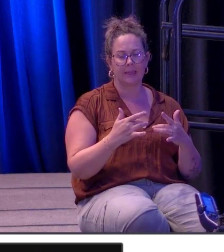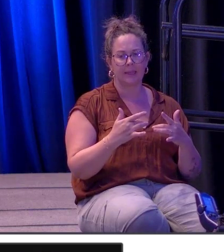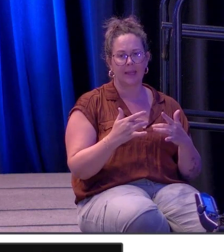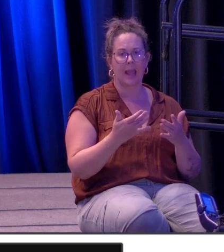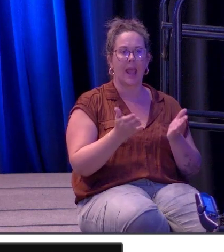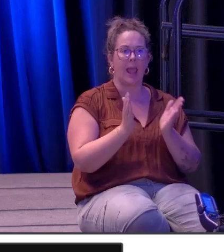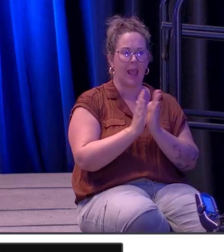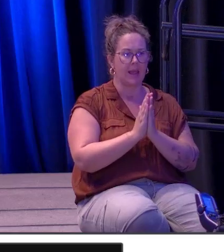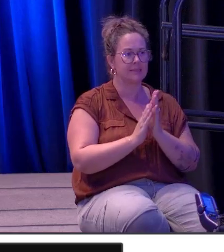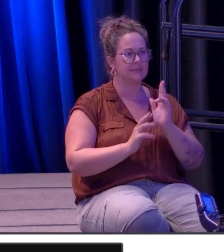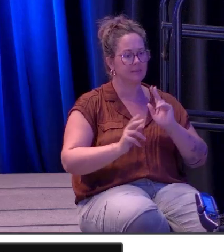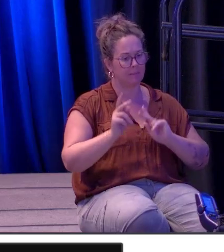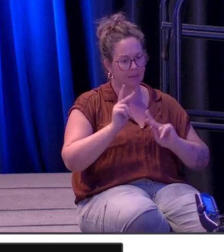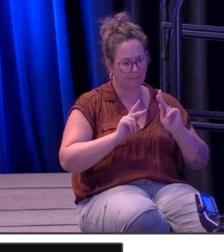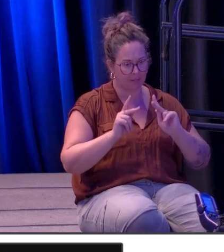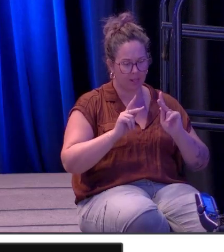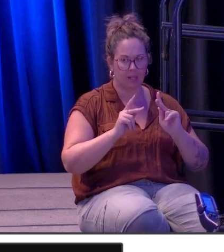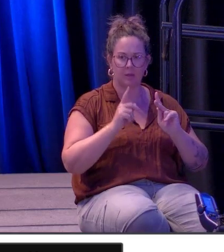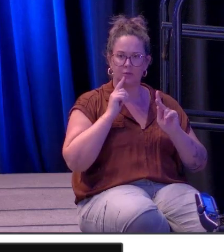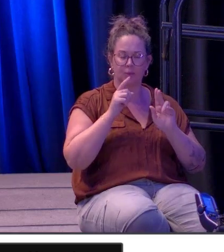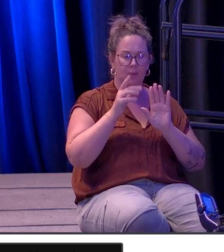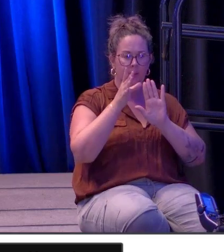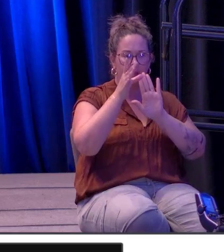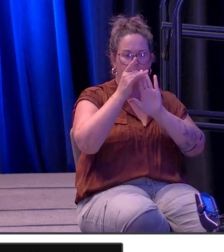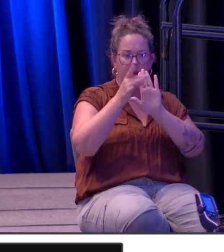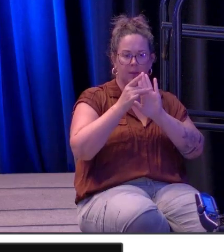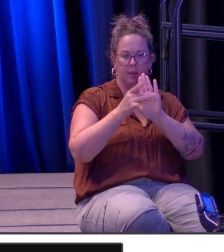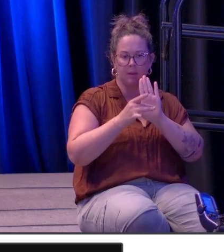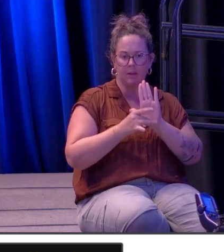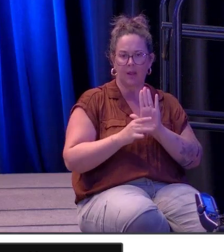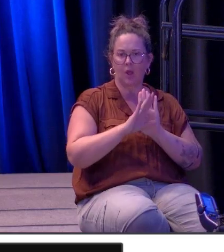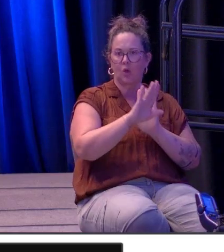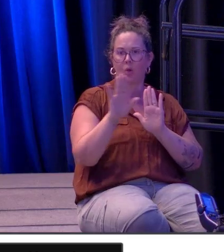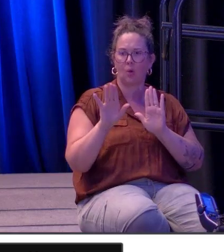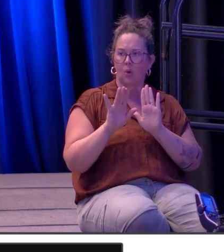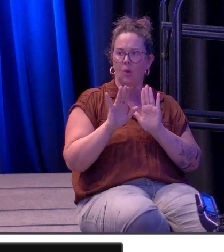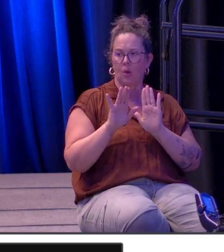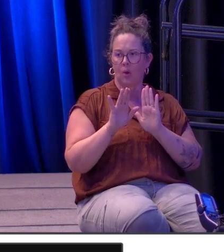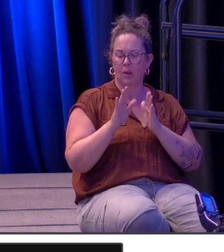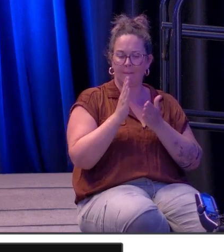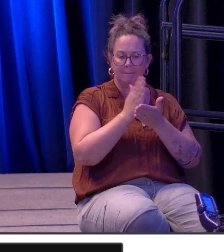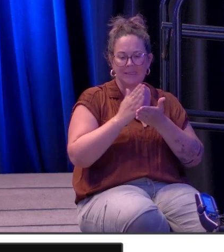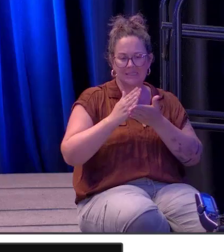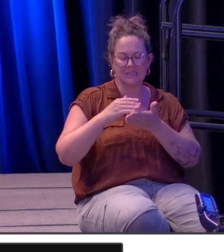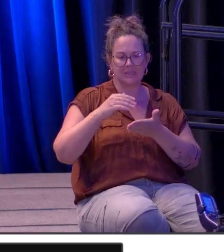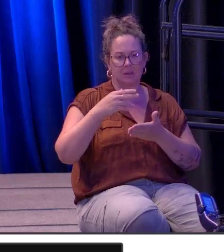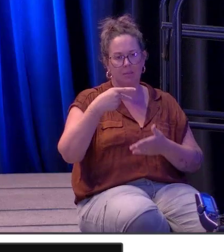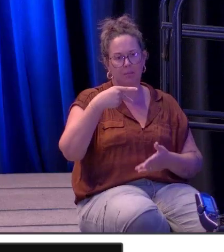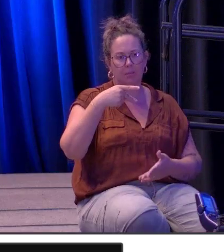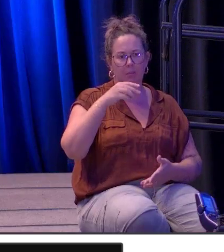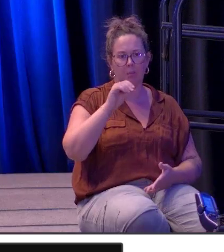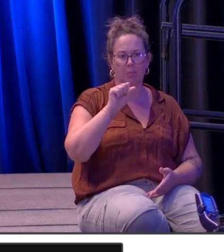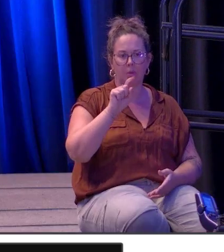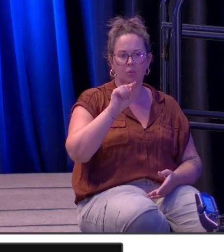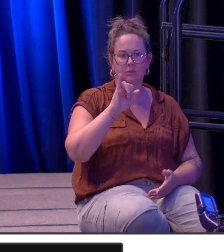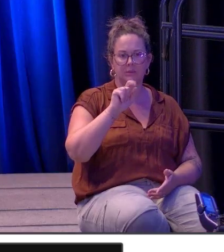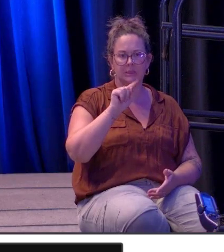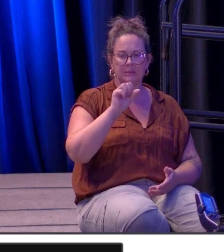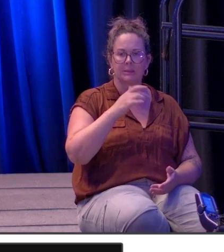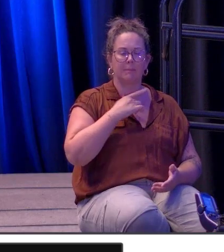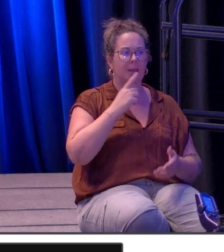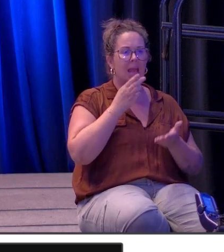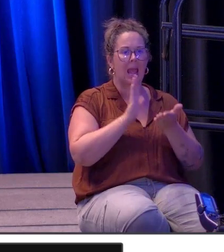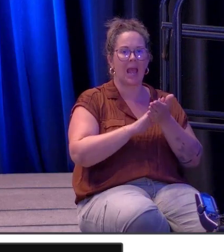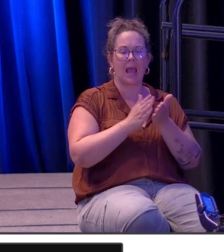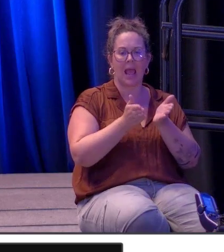everybody put their pieces on a board that we have. But what we're going to ask you to do is to leave your